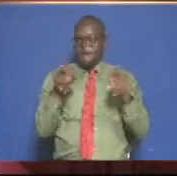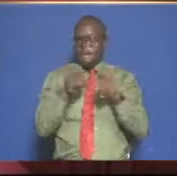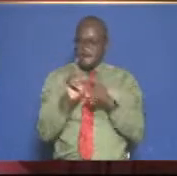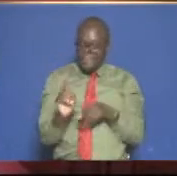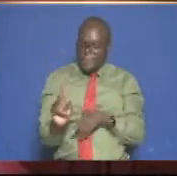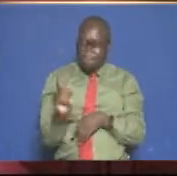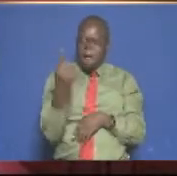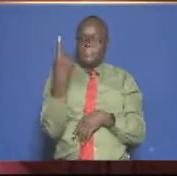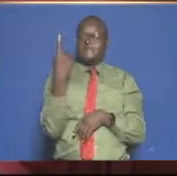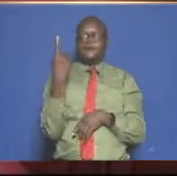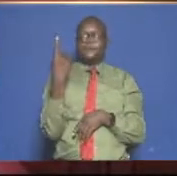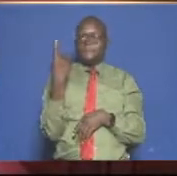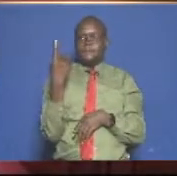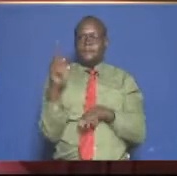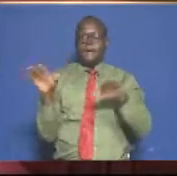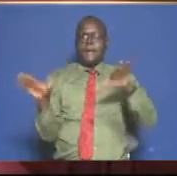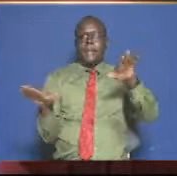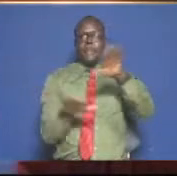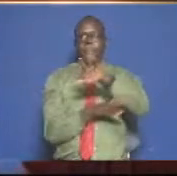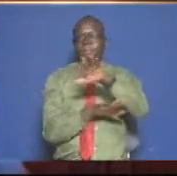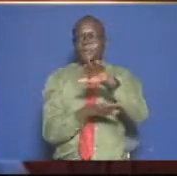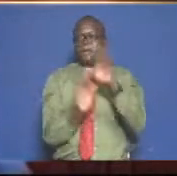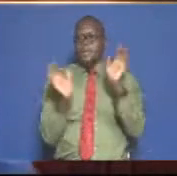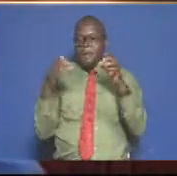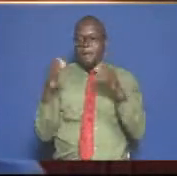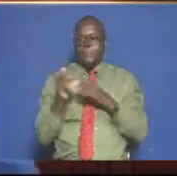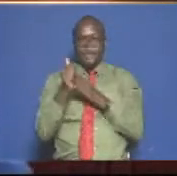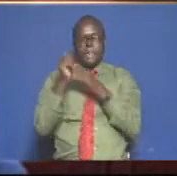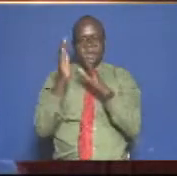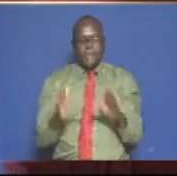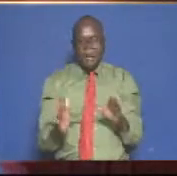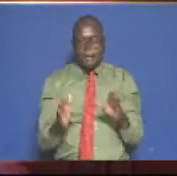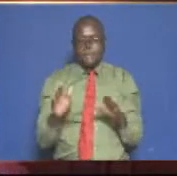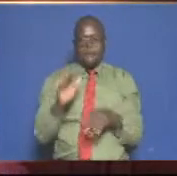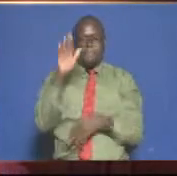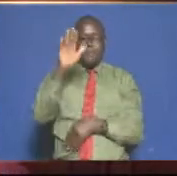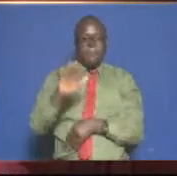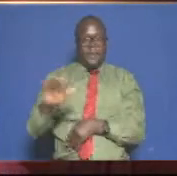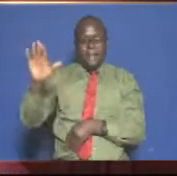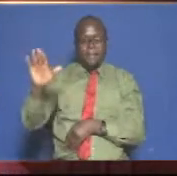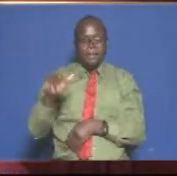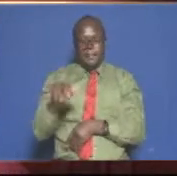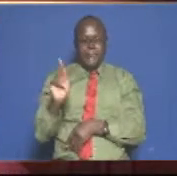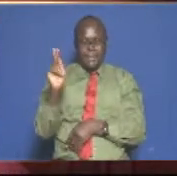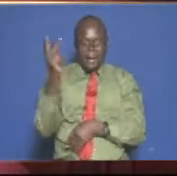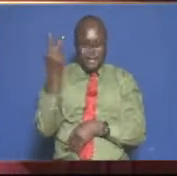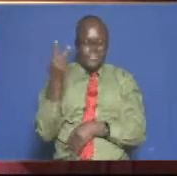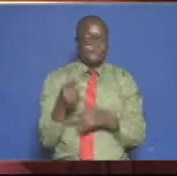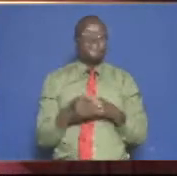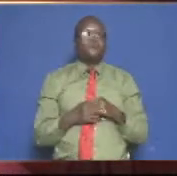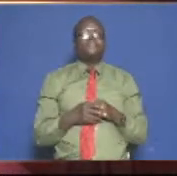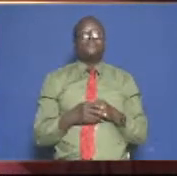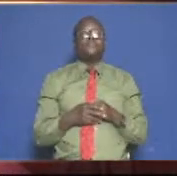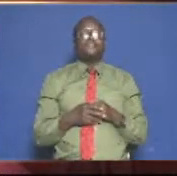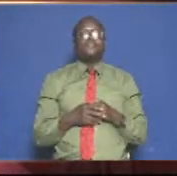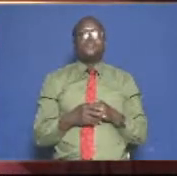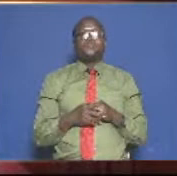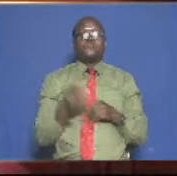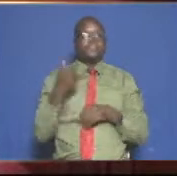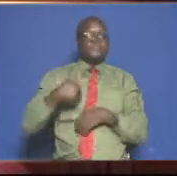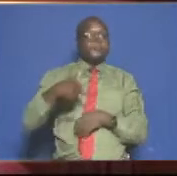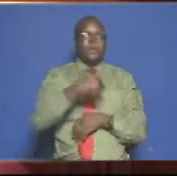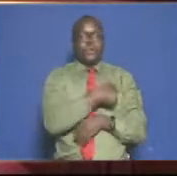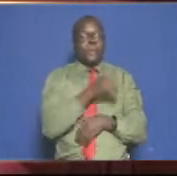first deputy minority leader of the National Assembly of the Republic of Kenya. And we all